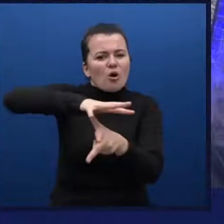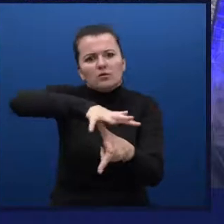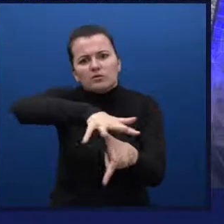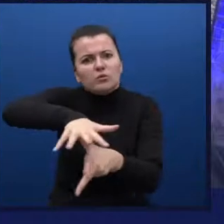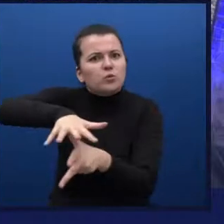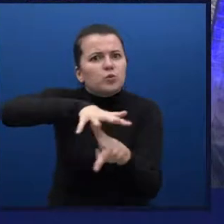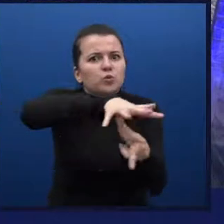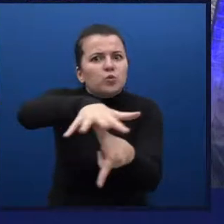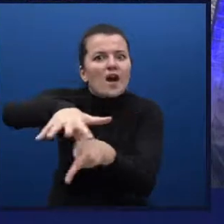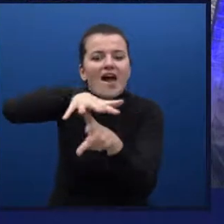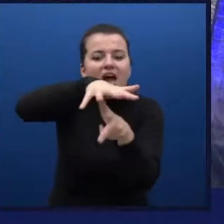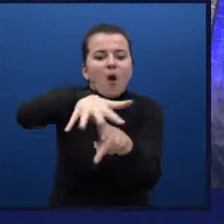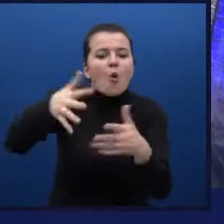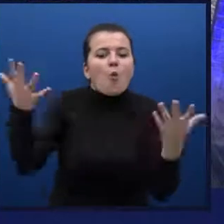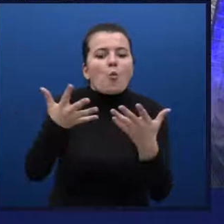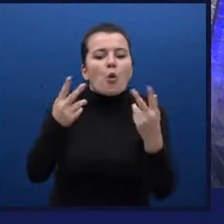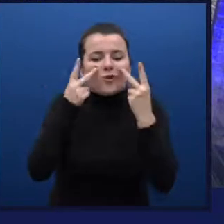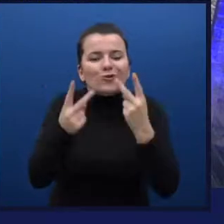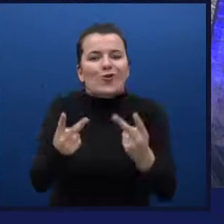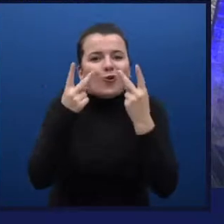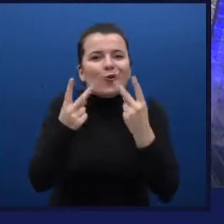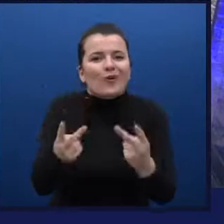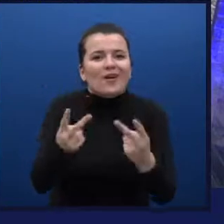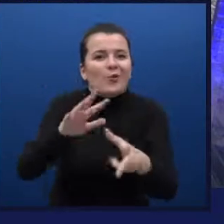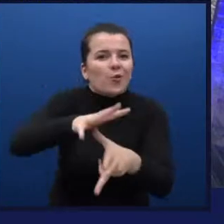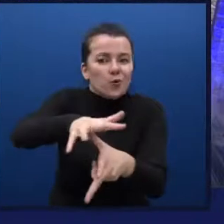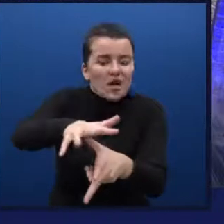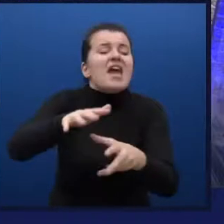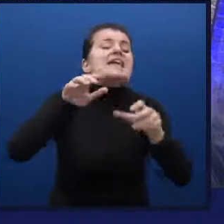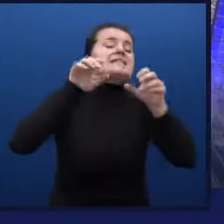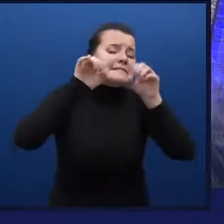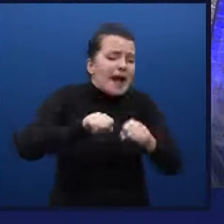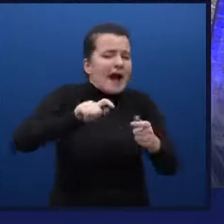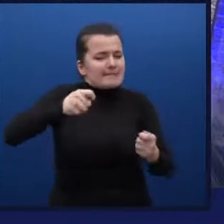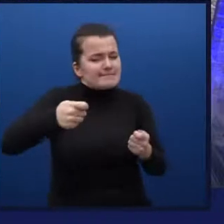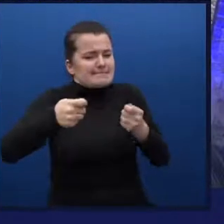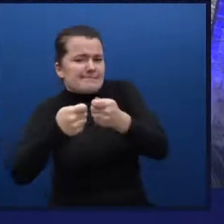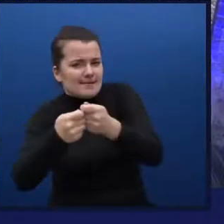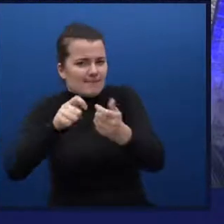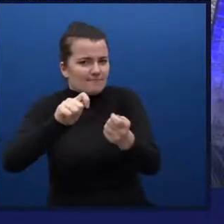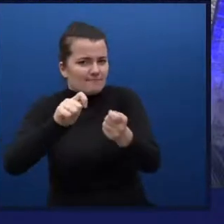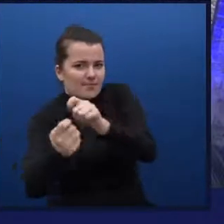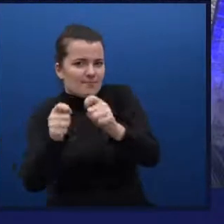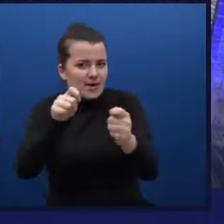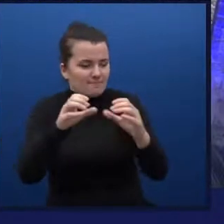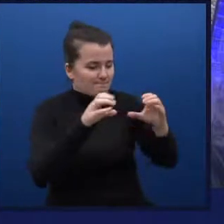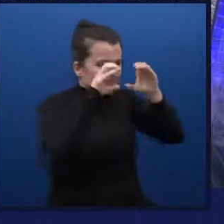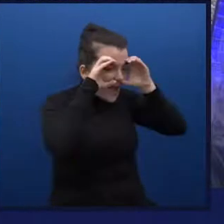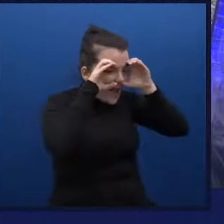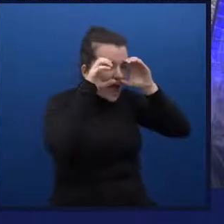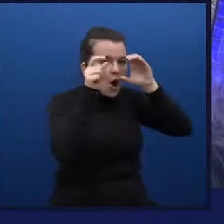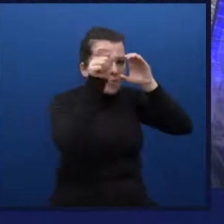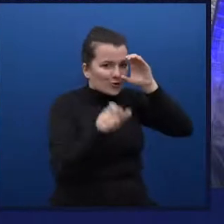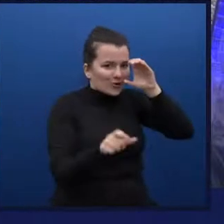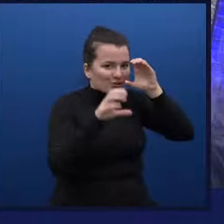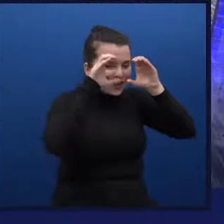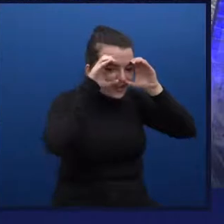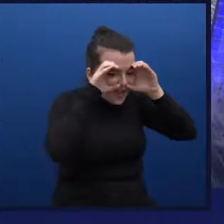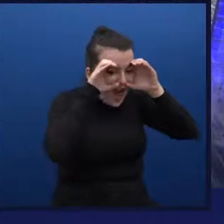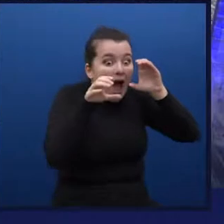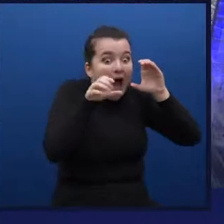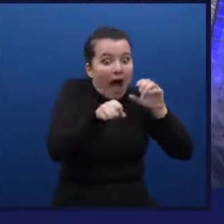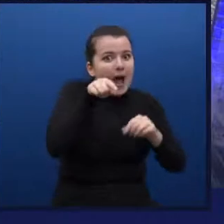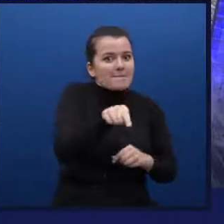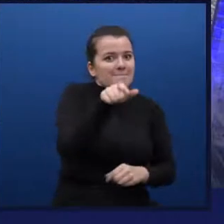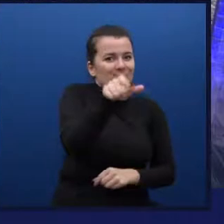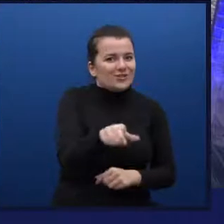it's actually looking at, right? Yeah. It can be done 100%, but is your restriction time? And how much much more